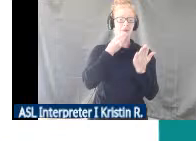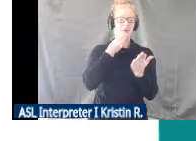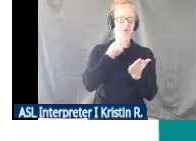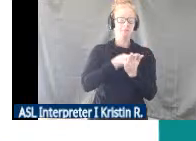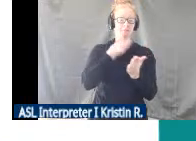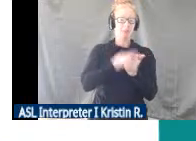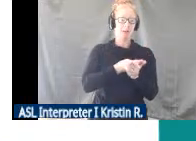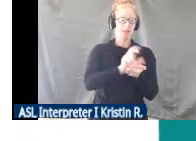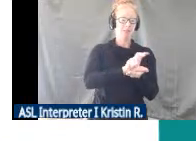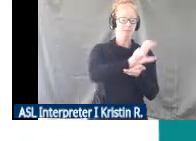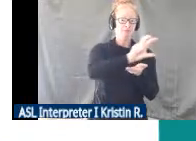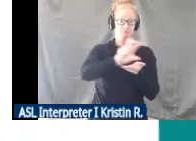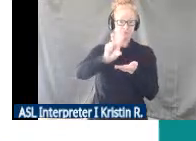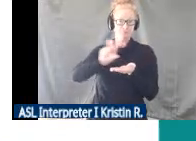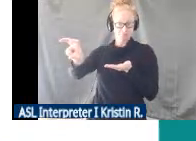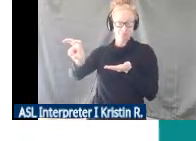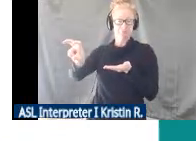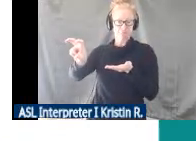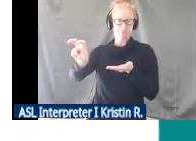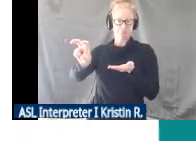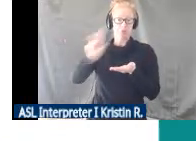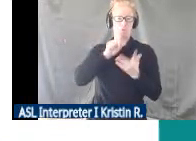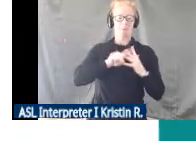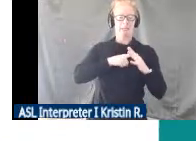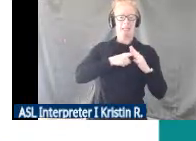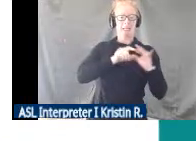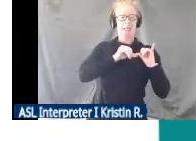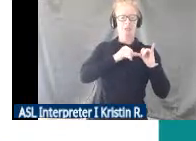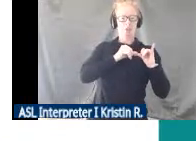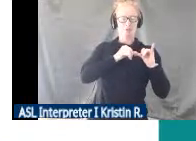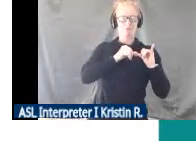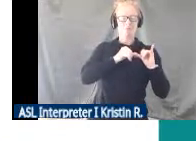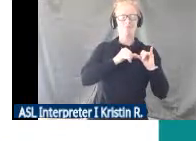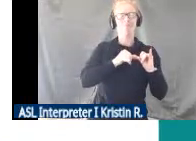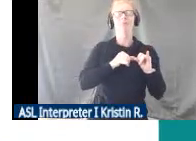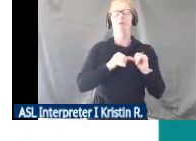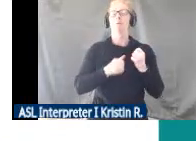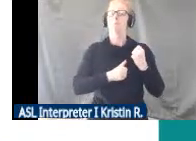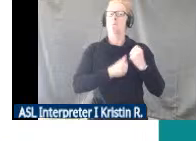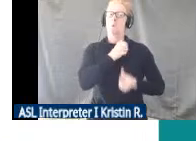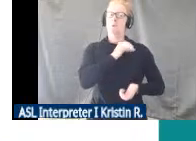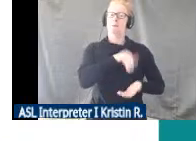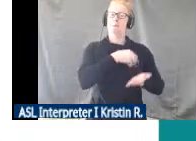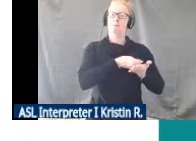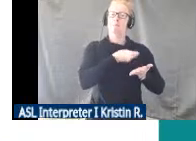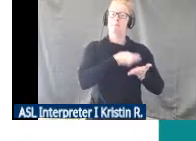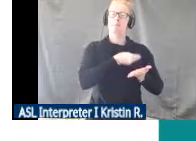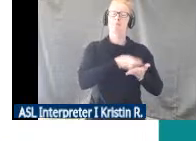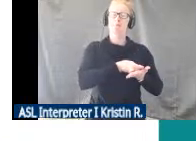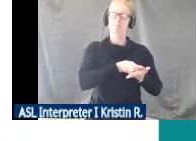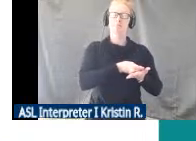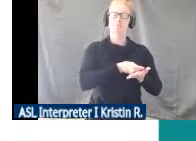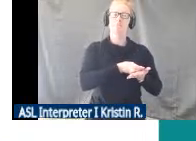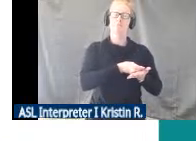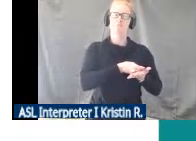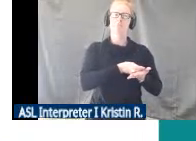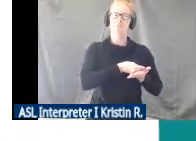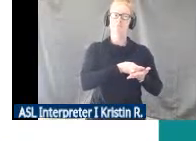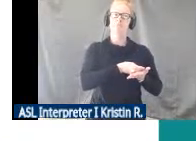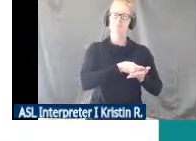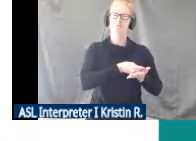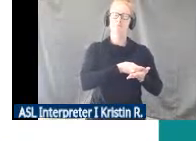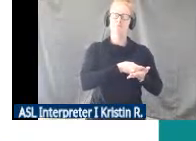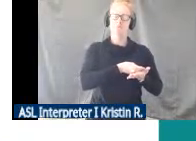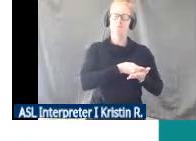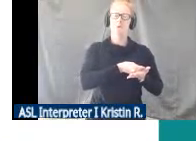to spend on preliminary engineering, with a bulk of the funds coming, as we are able to